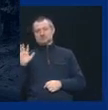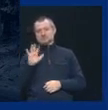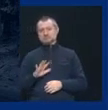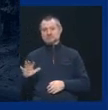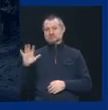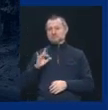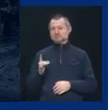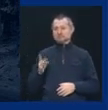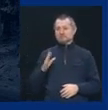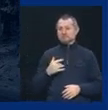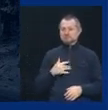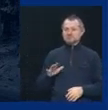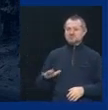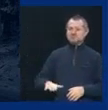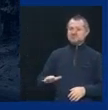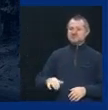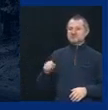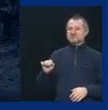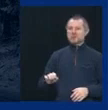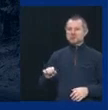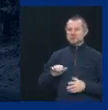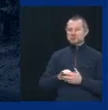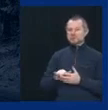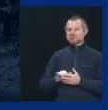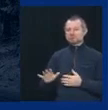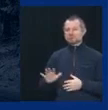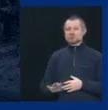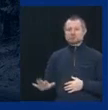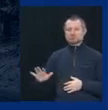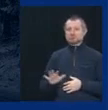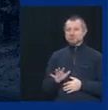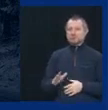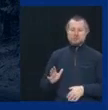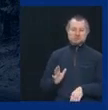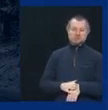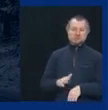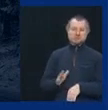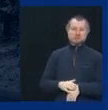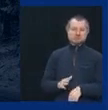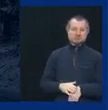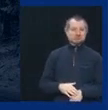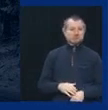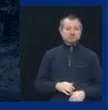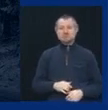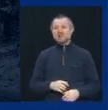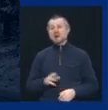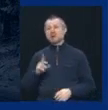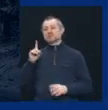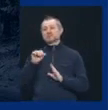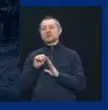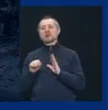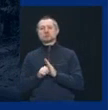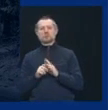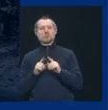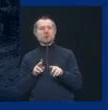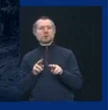Primarily downstate, which has the warning, a watch upstate.